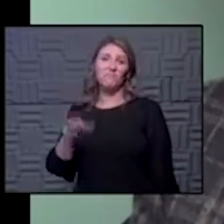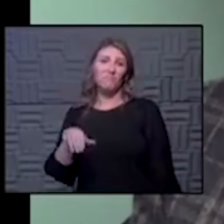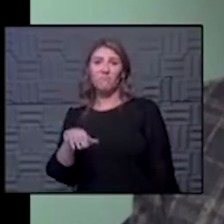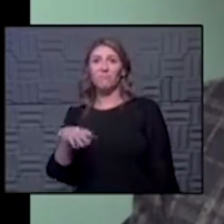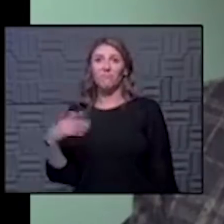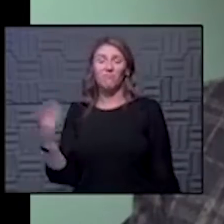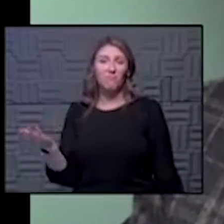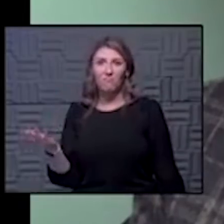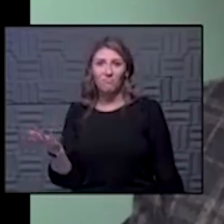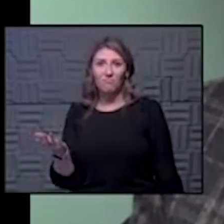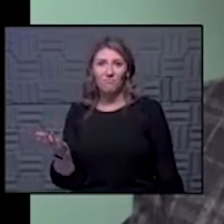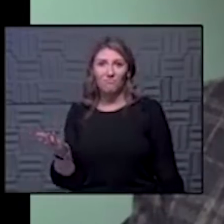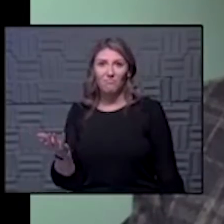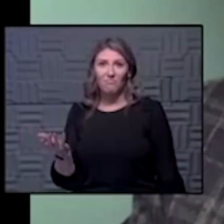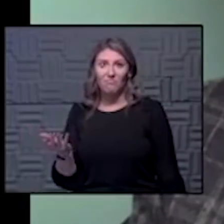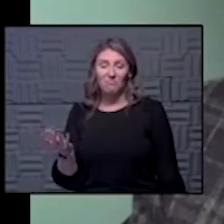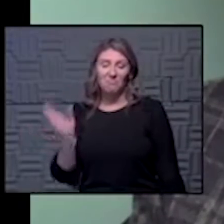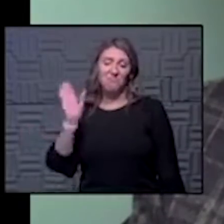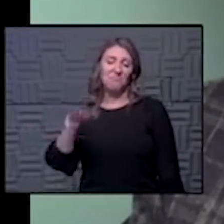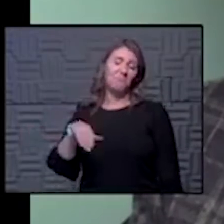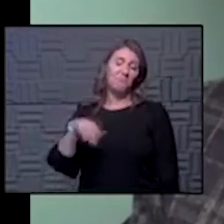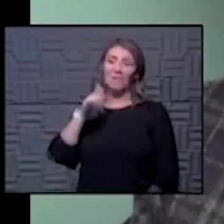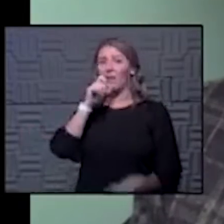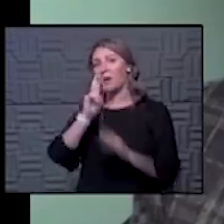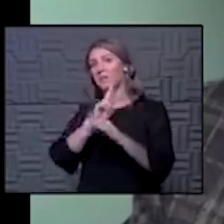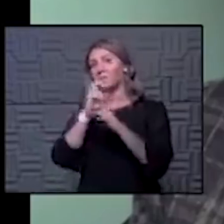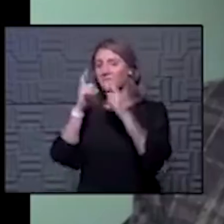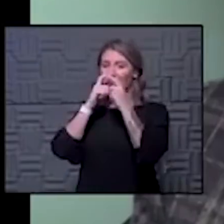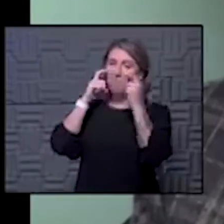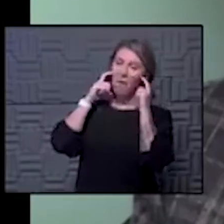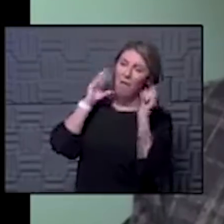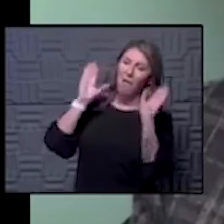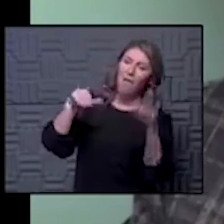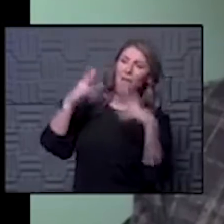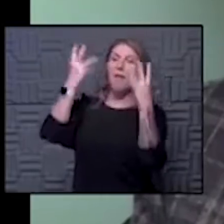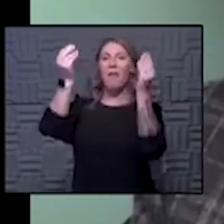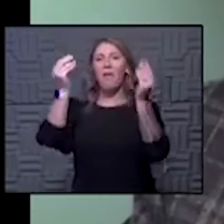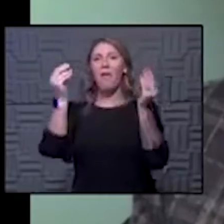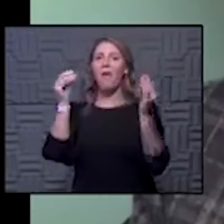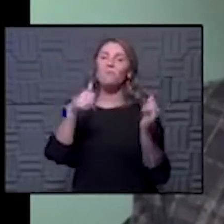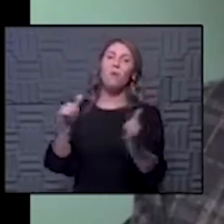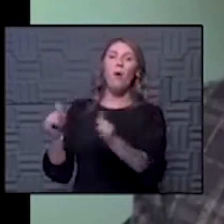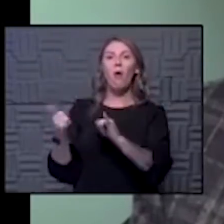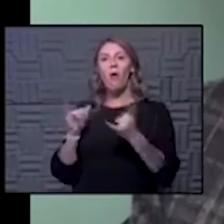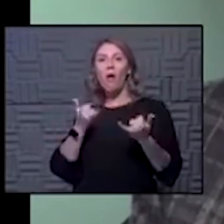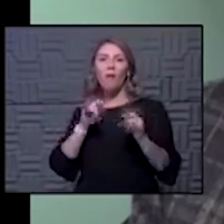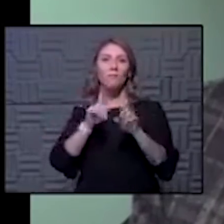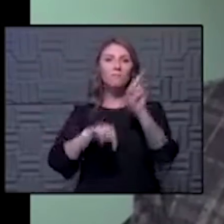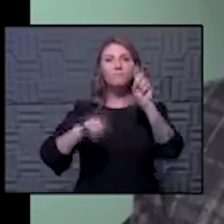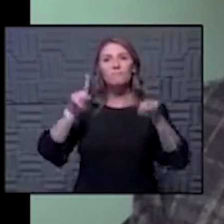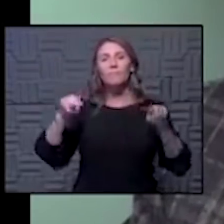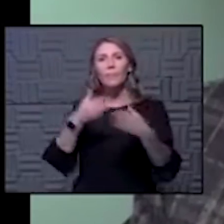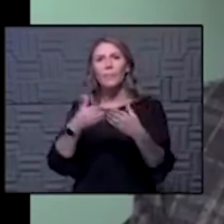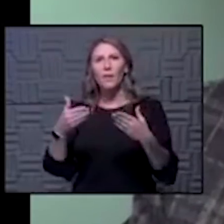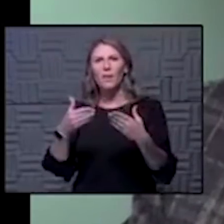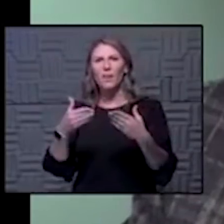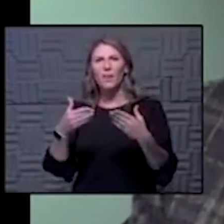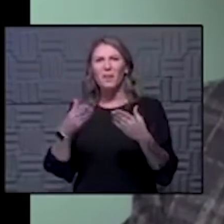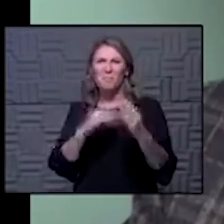to not wear a mask and to go out to party and do different things